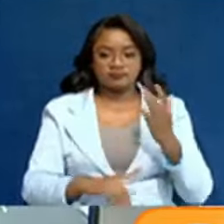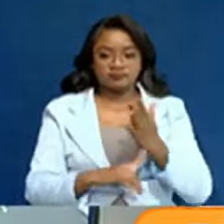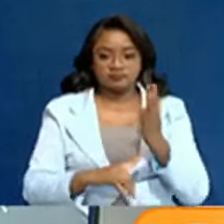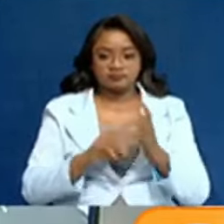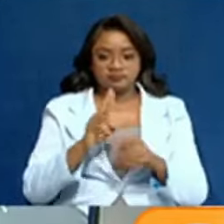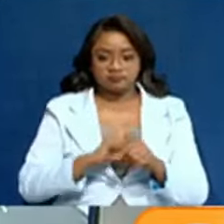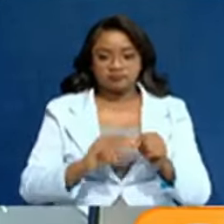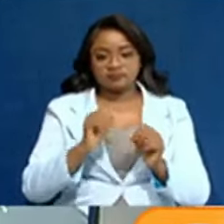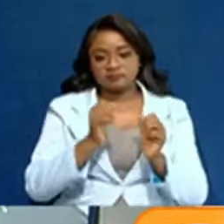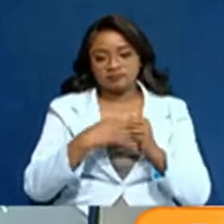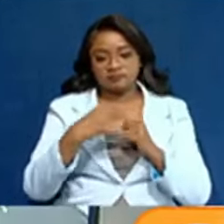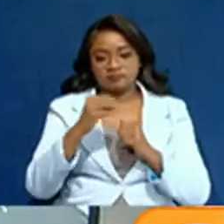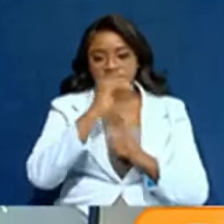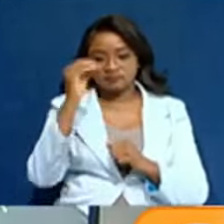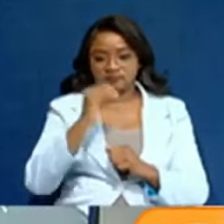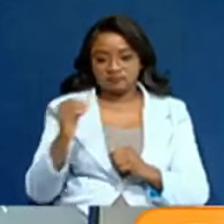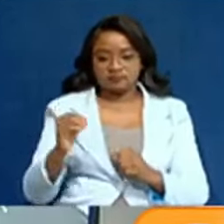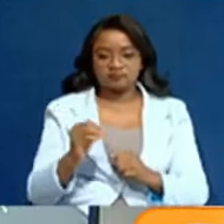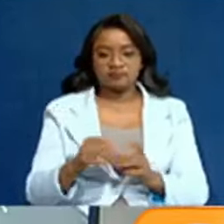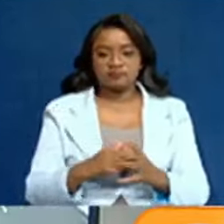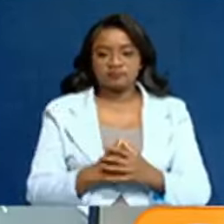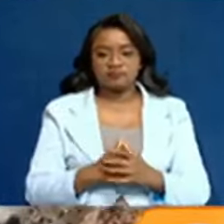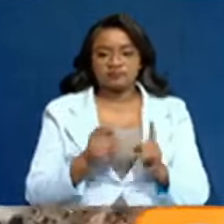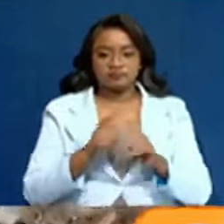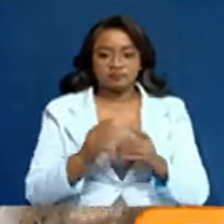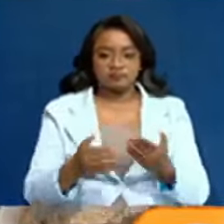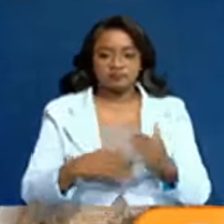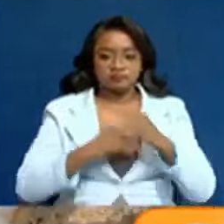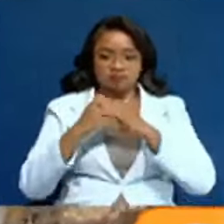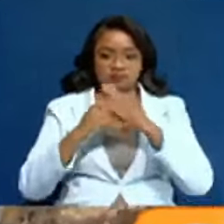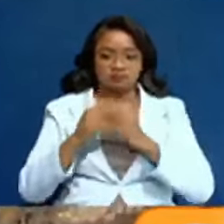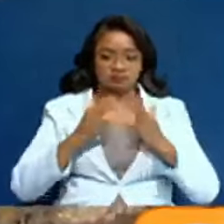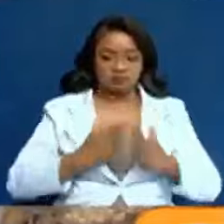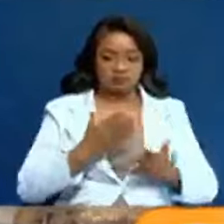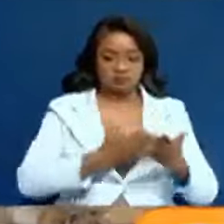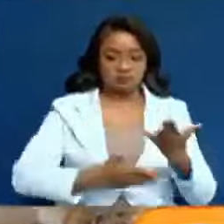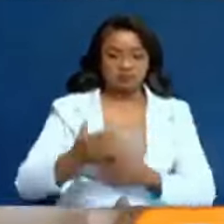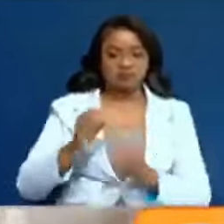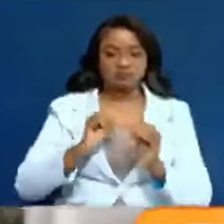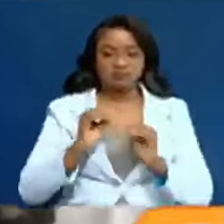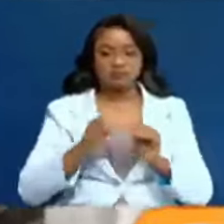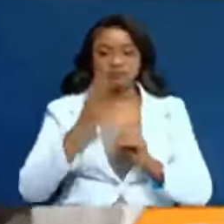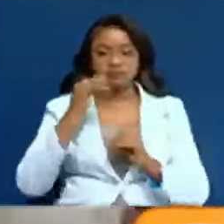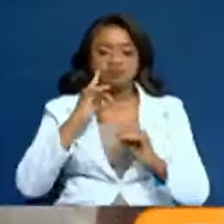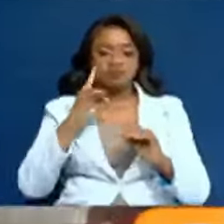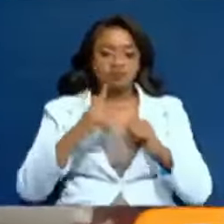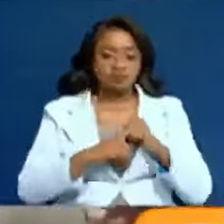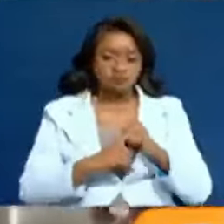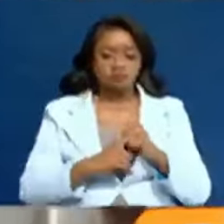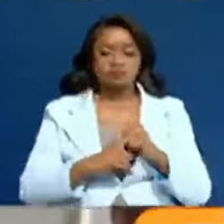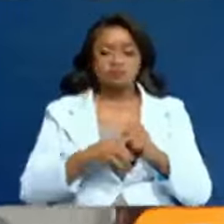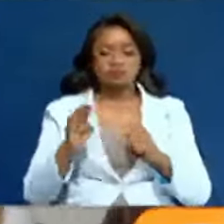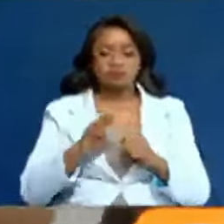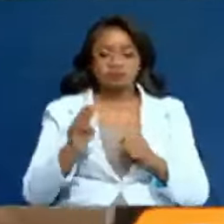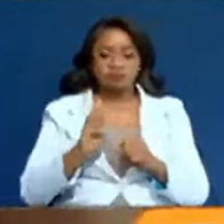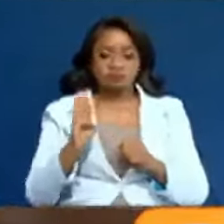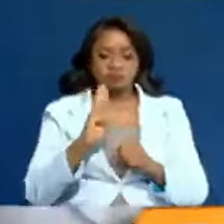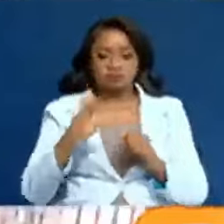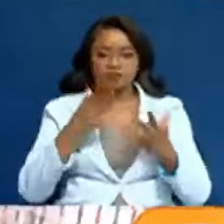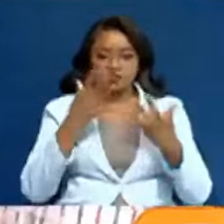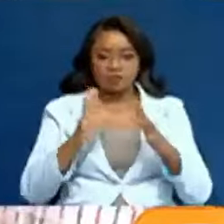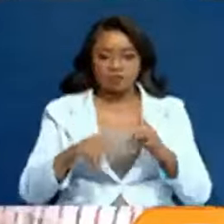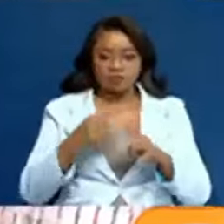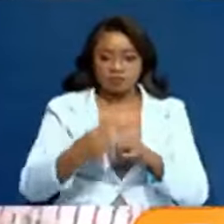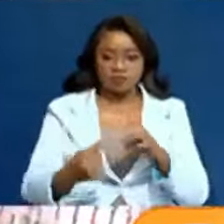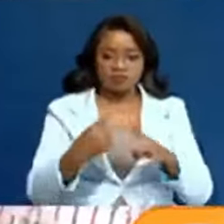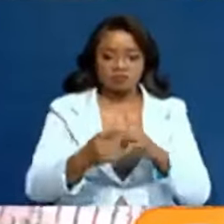critical government services and limit human interactions. He says over 600 billion shillings is lost annually to corruption,